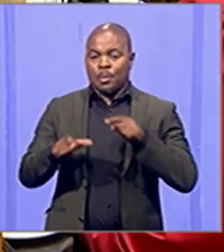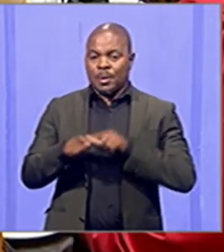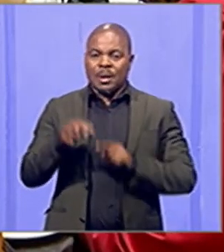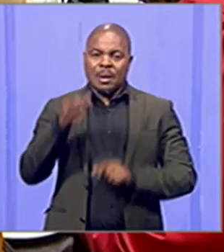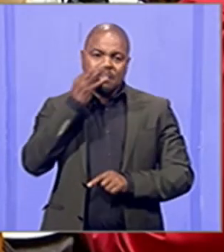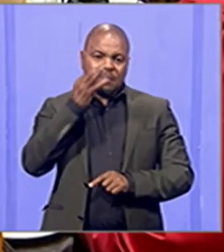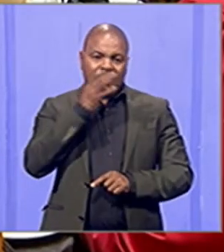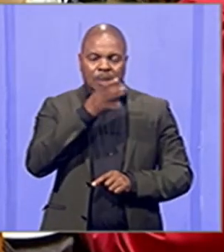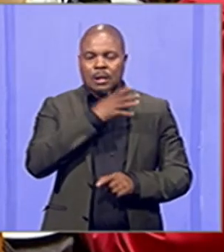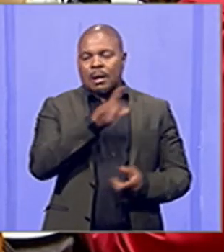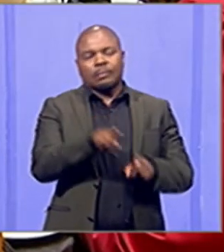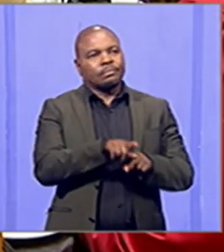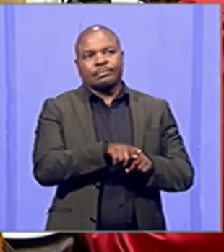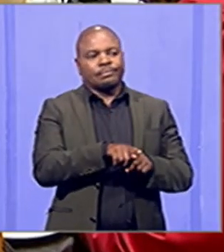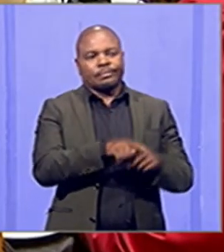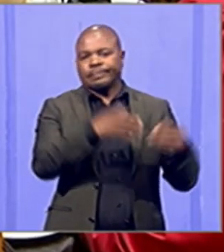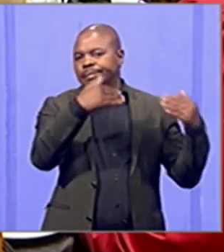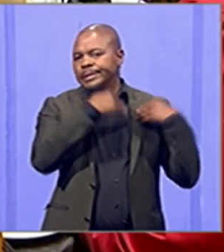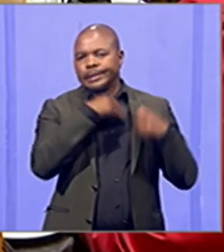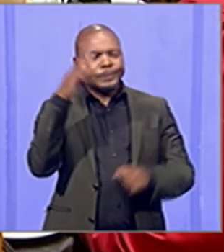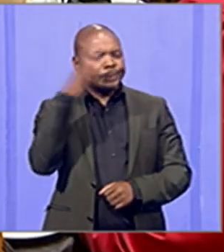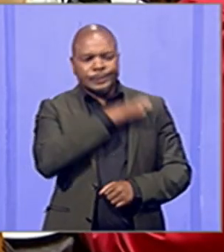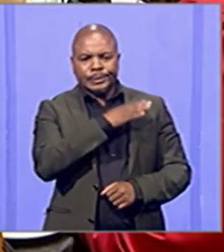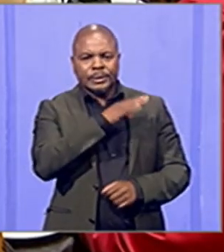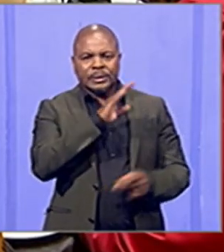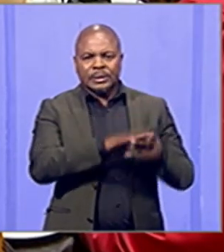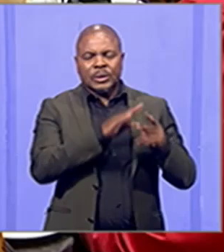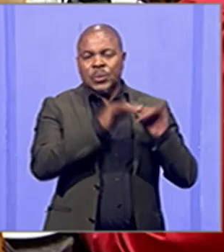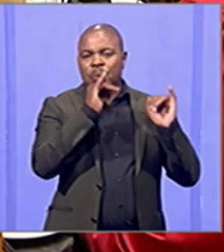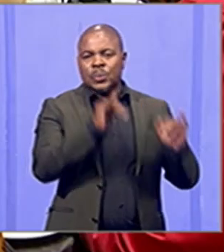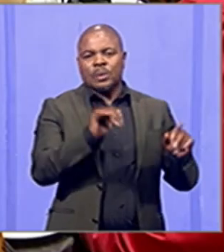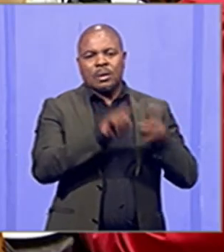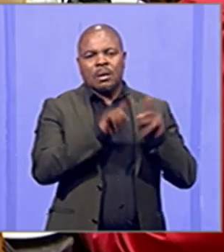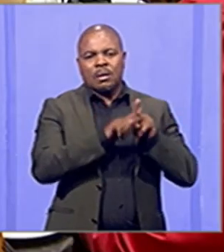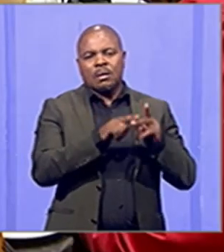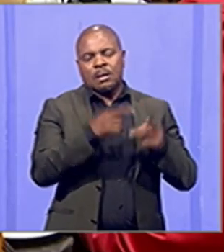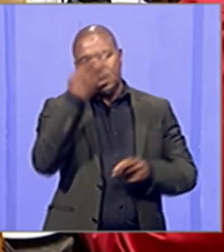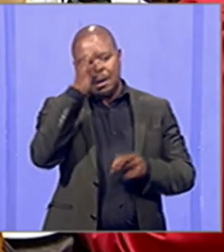jaaka botlhaswa le go tlhoka maikarabelo ga mmogo le tshenyo ya madi a baduela lekgetho.